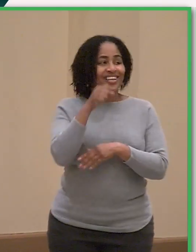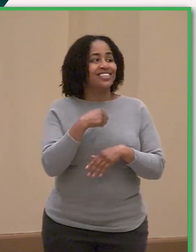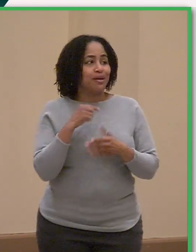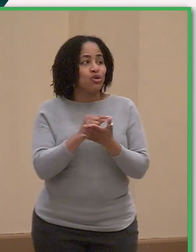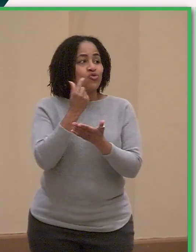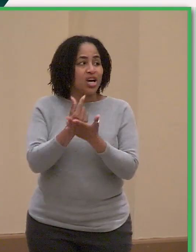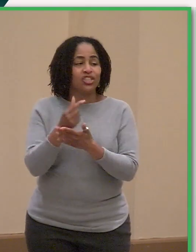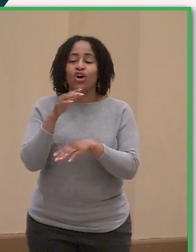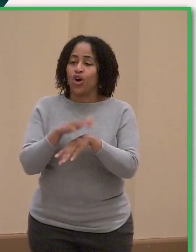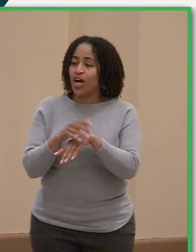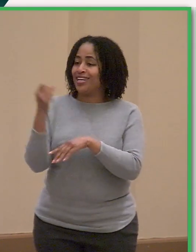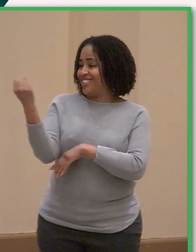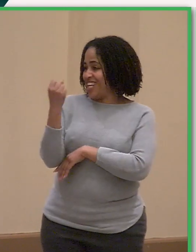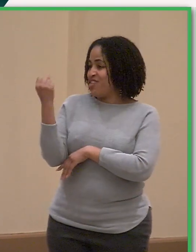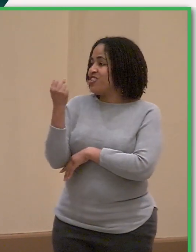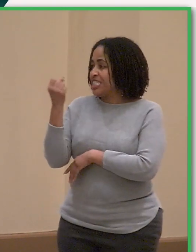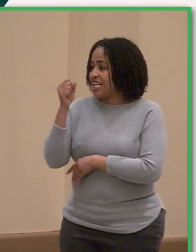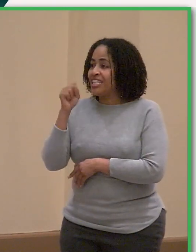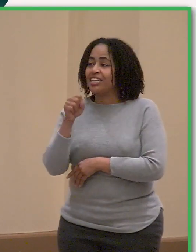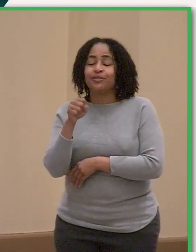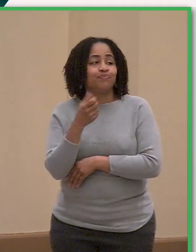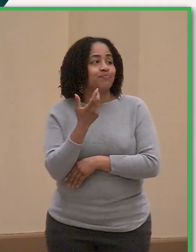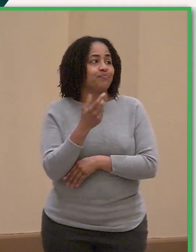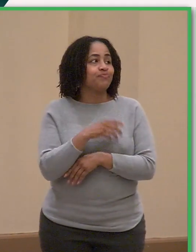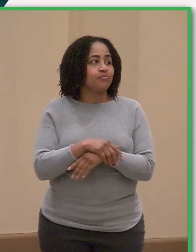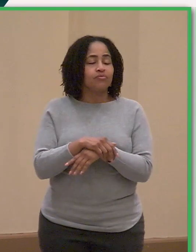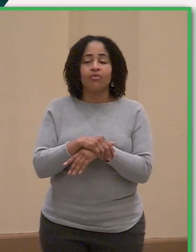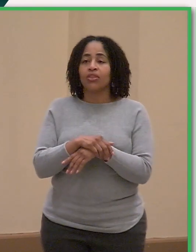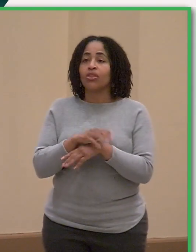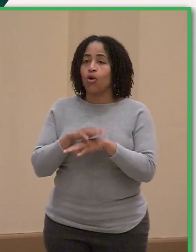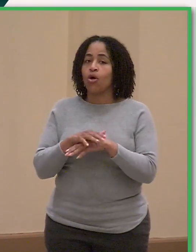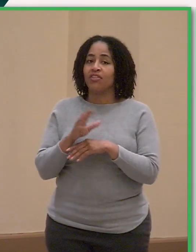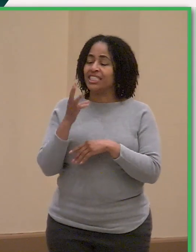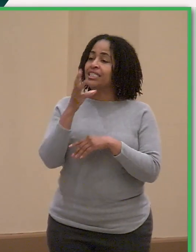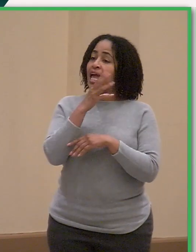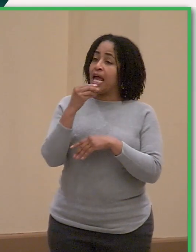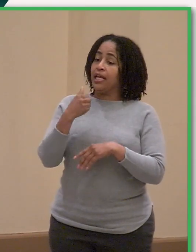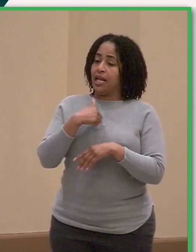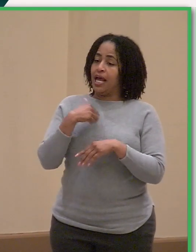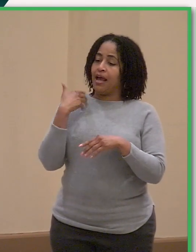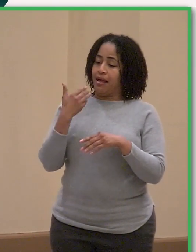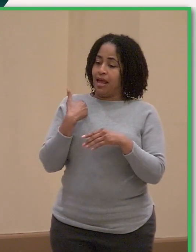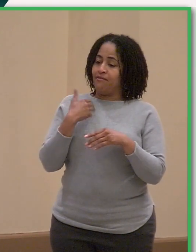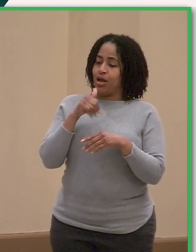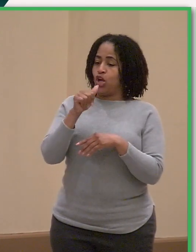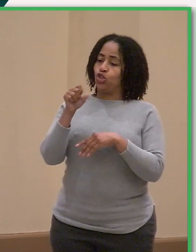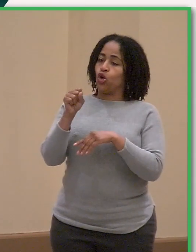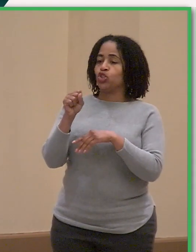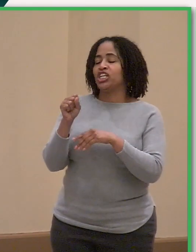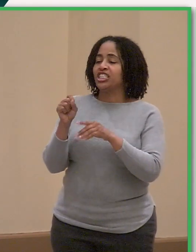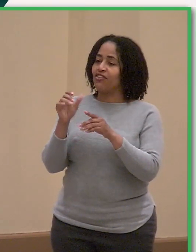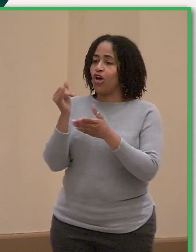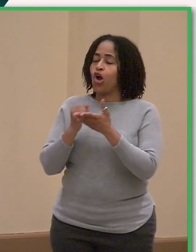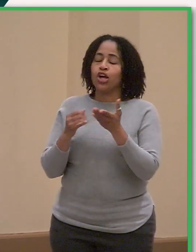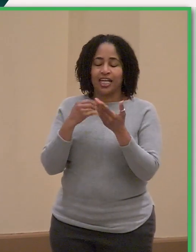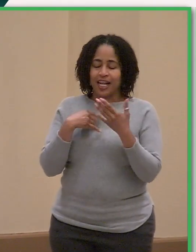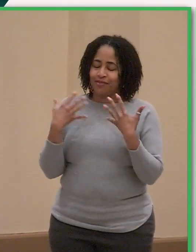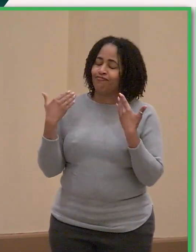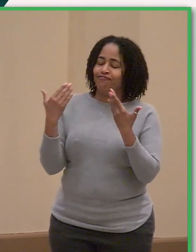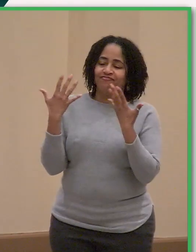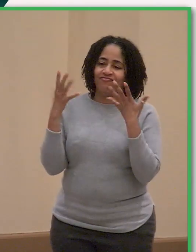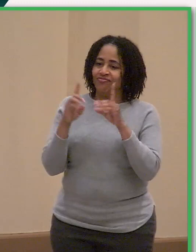graduated on Saturday on the 6th, and I have my Associates of Arts, and I'm a surgical tech now. You go, girl.